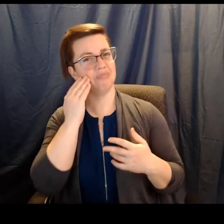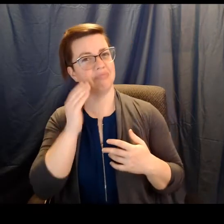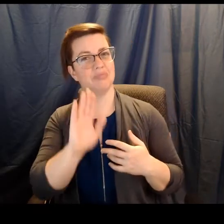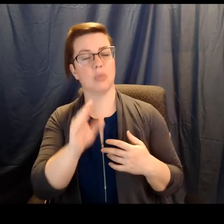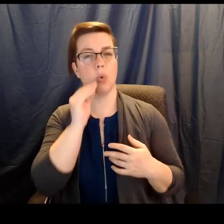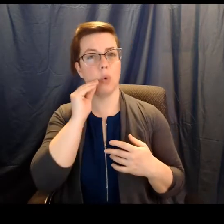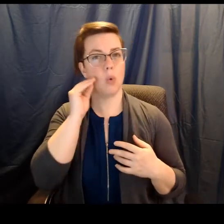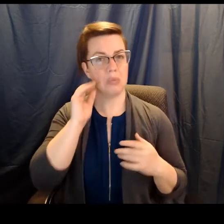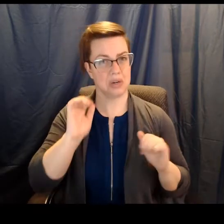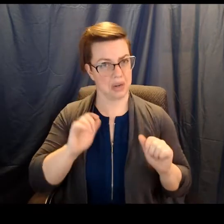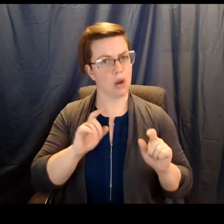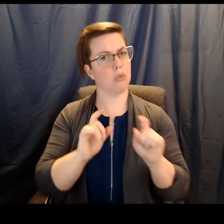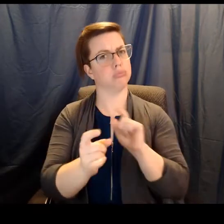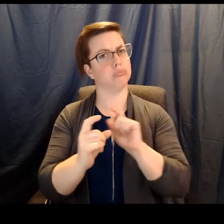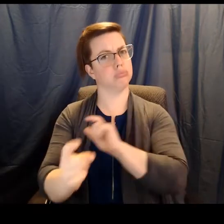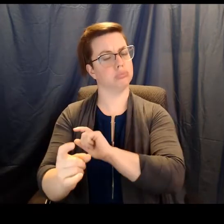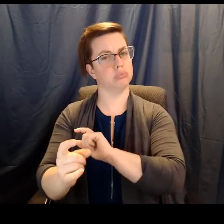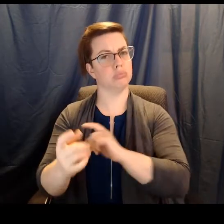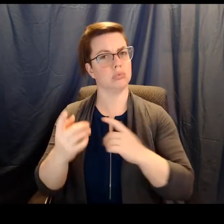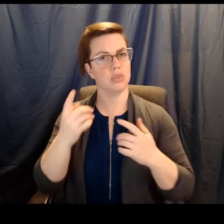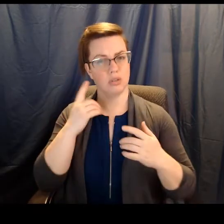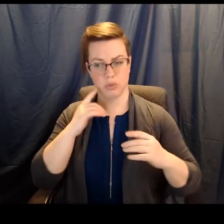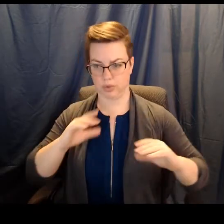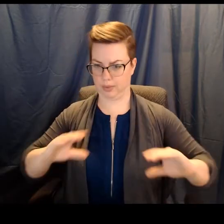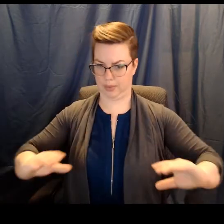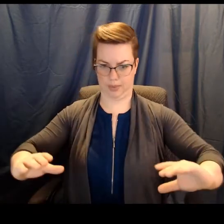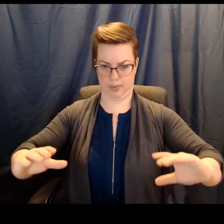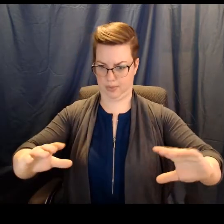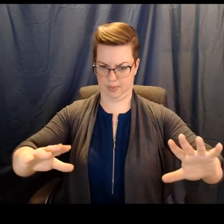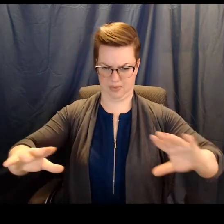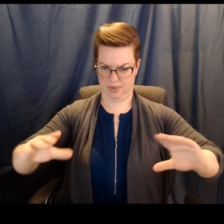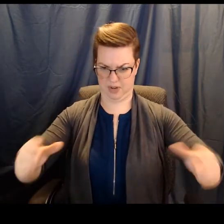from around our house so that everything relaxes into itself.